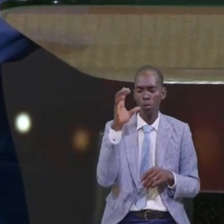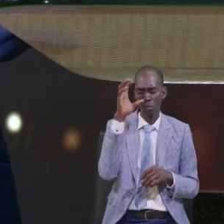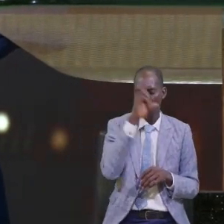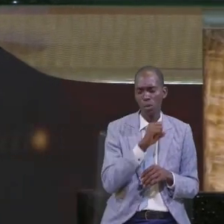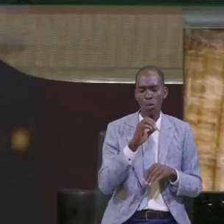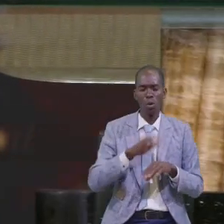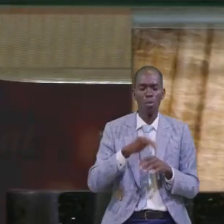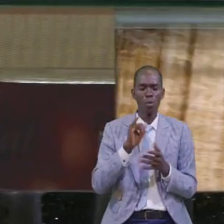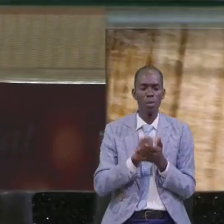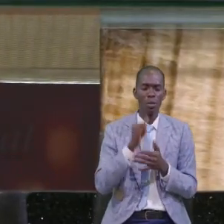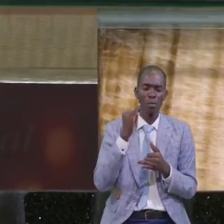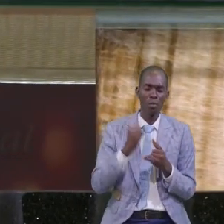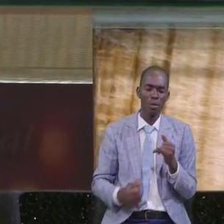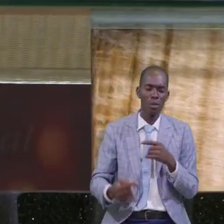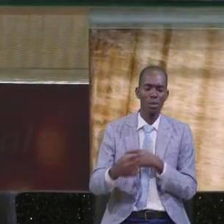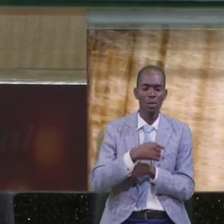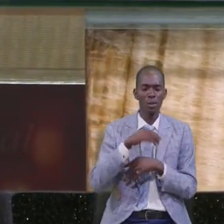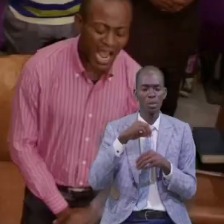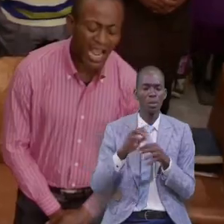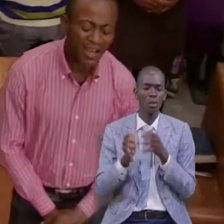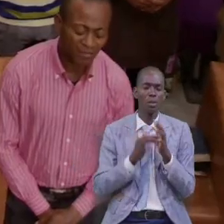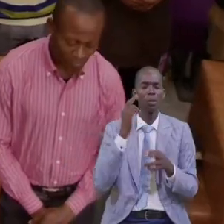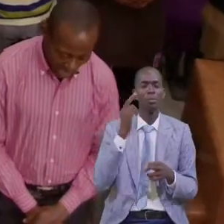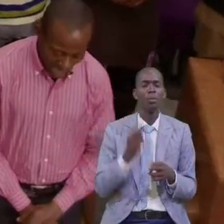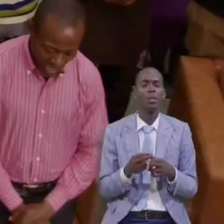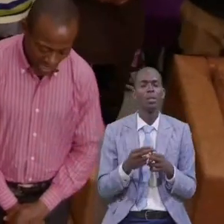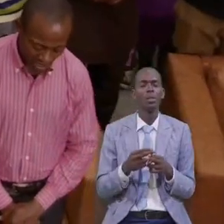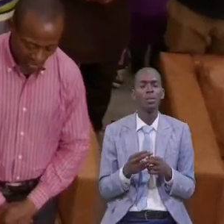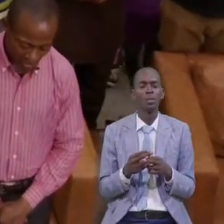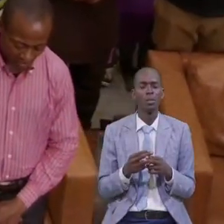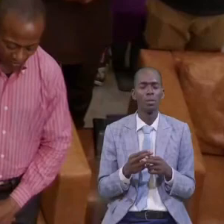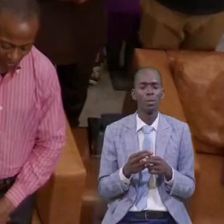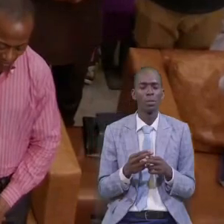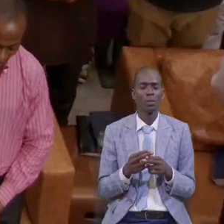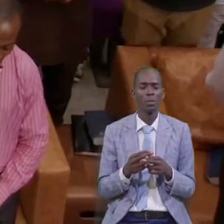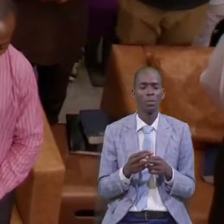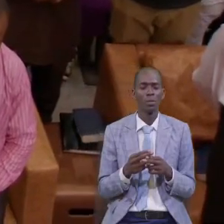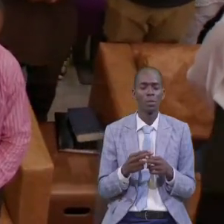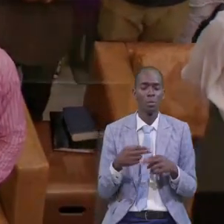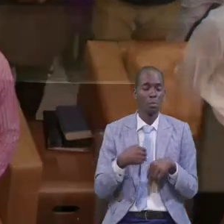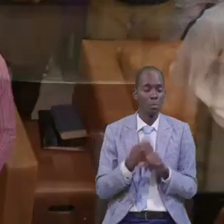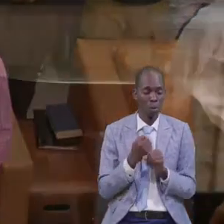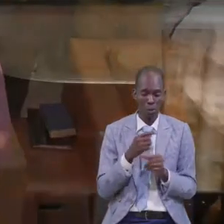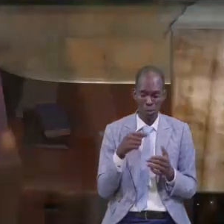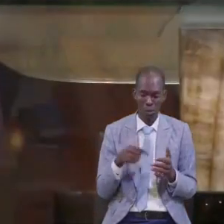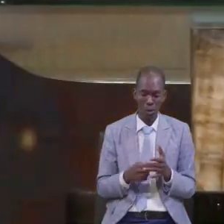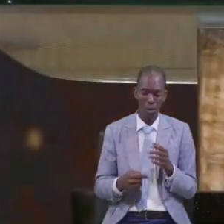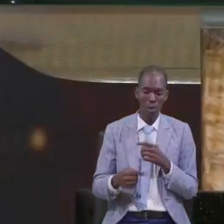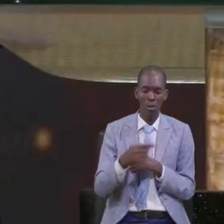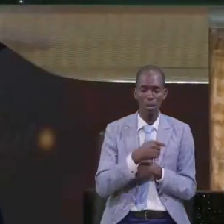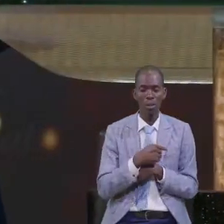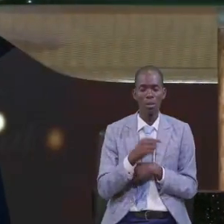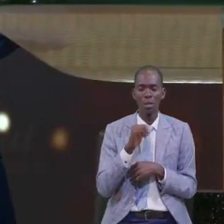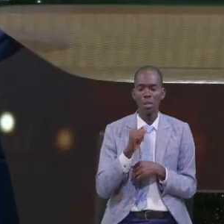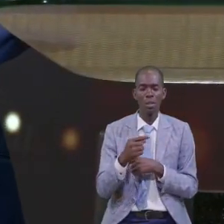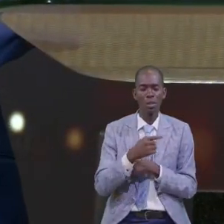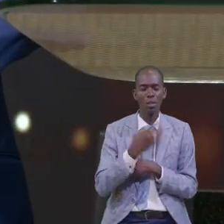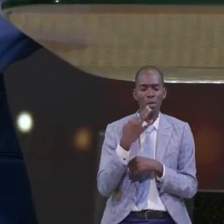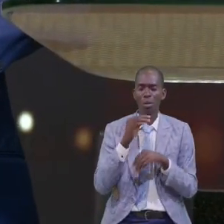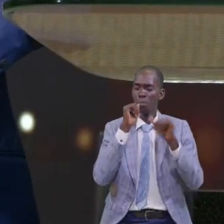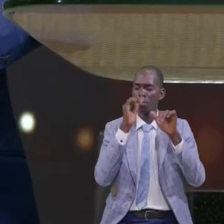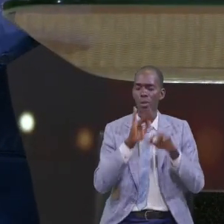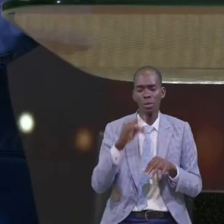final day in Jesus' name. Make this day a day of